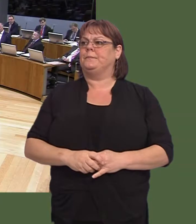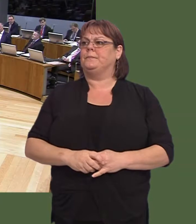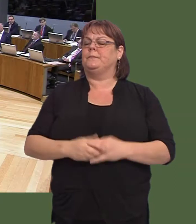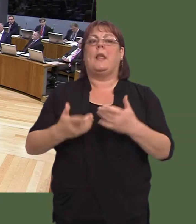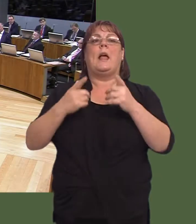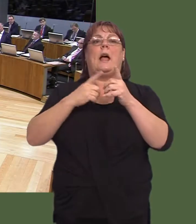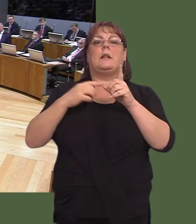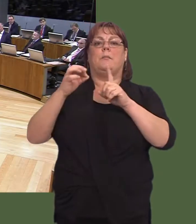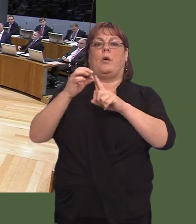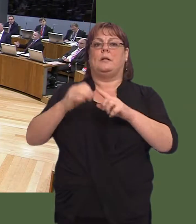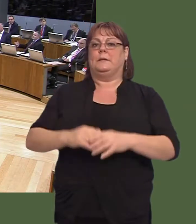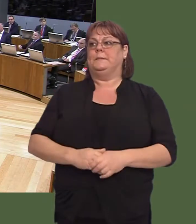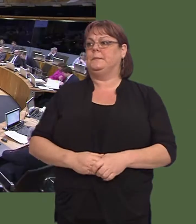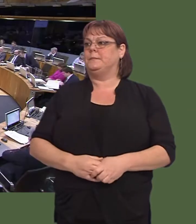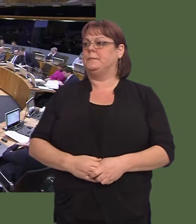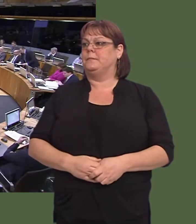Adam Price.